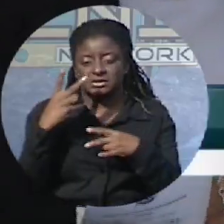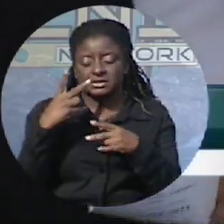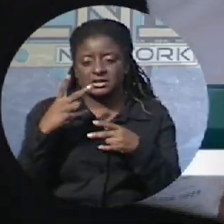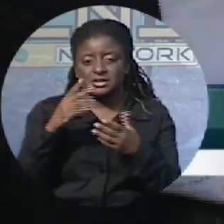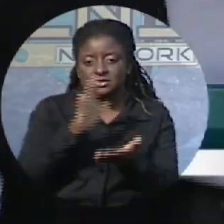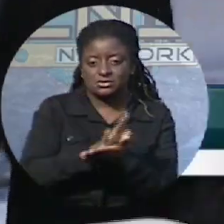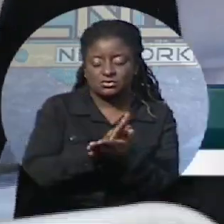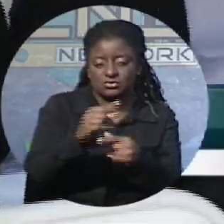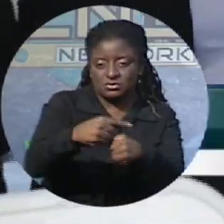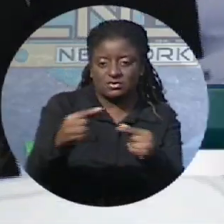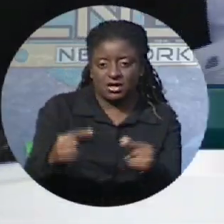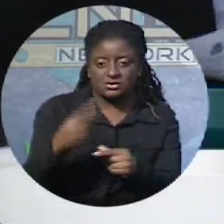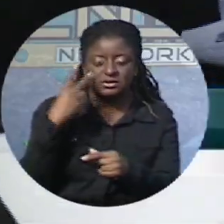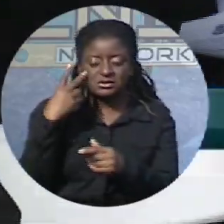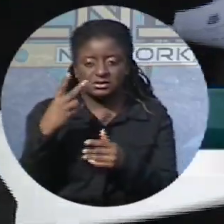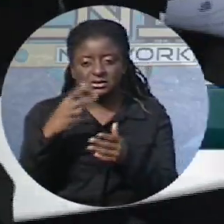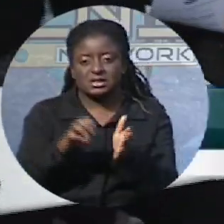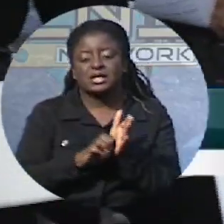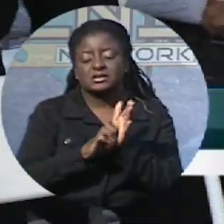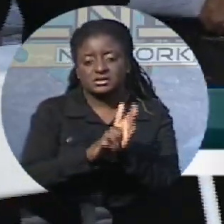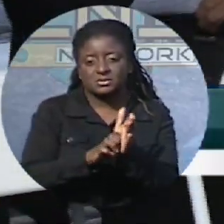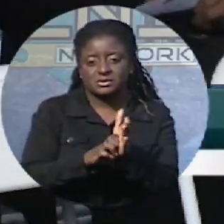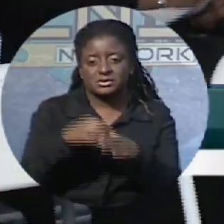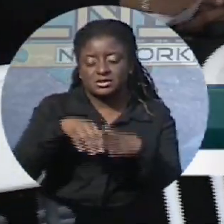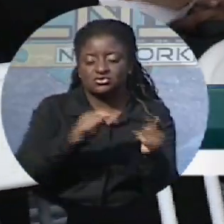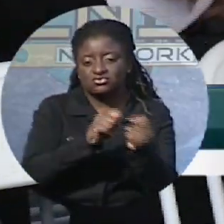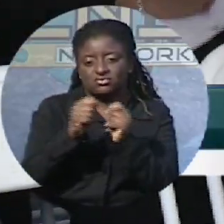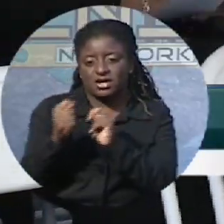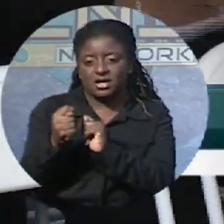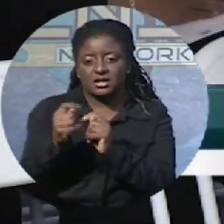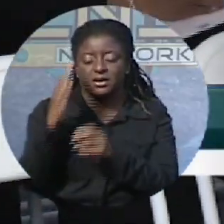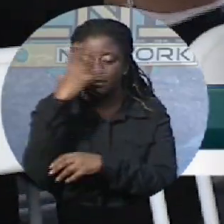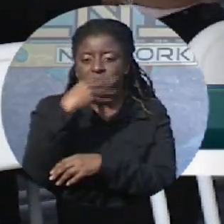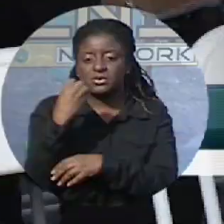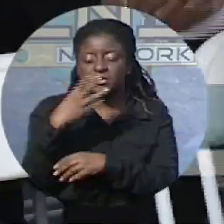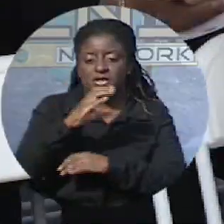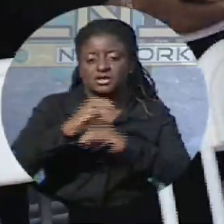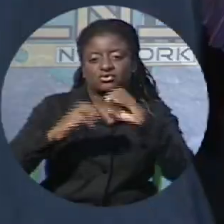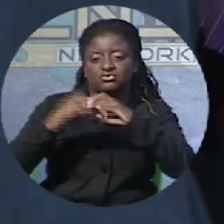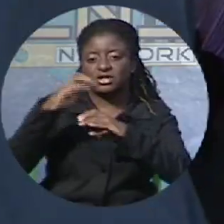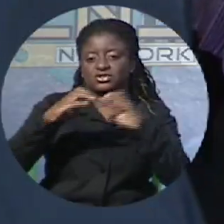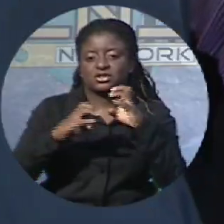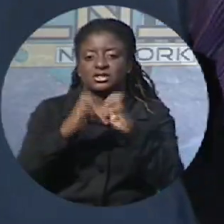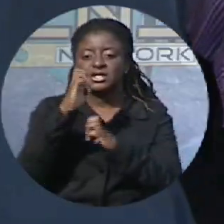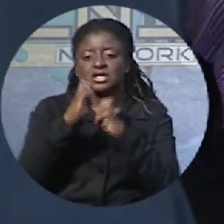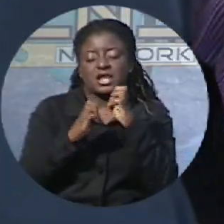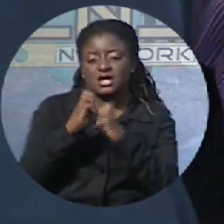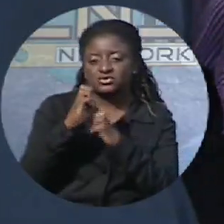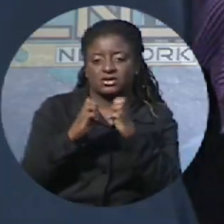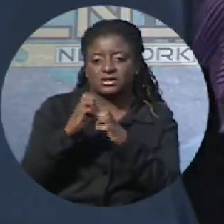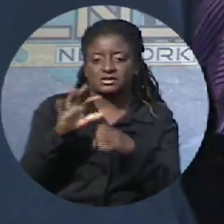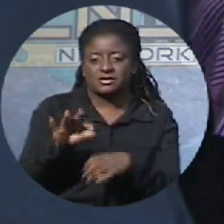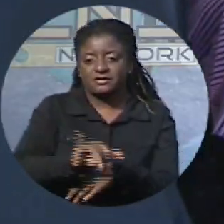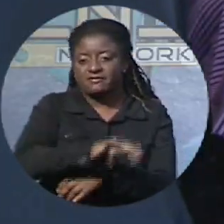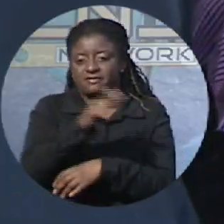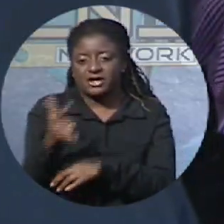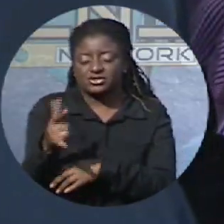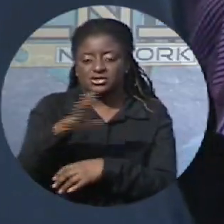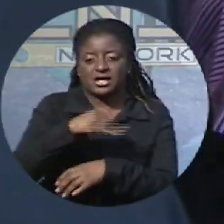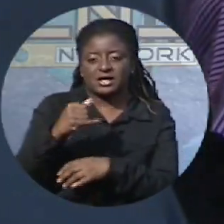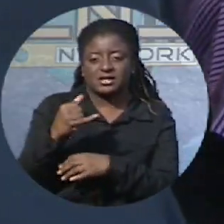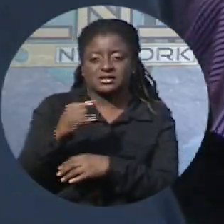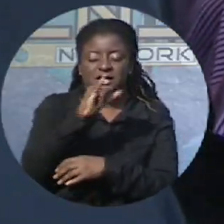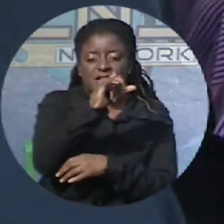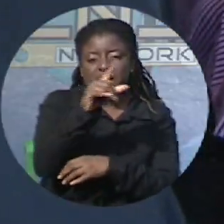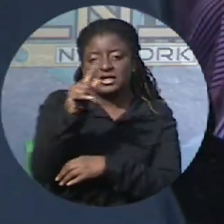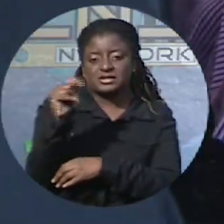view exhibits in the areas of trade, beauty, construction, electronics, fashion, and information technology. Former